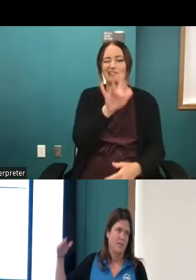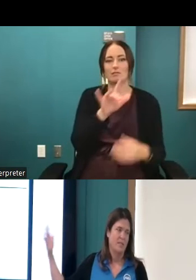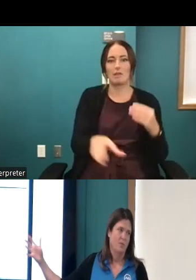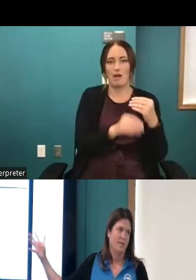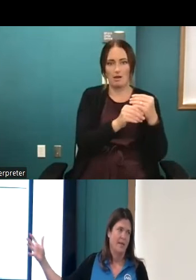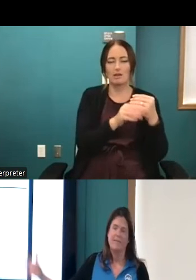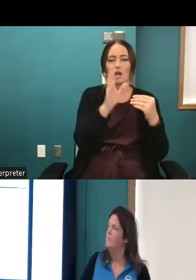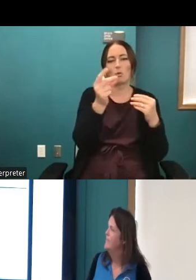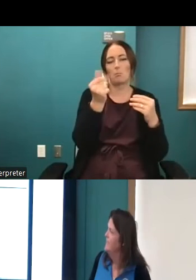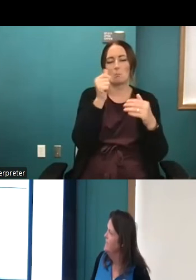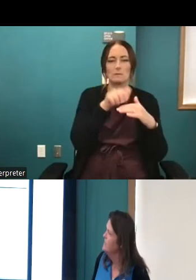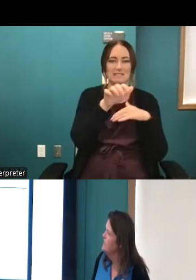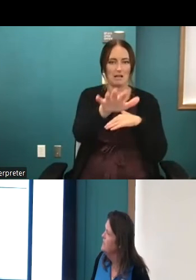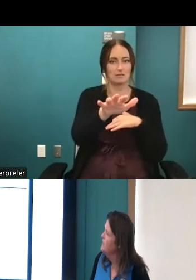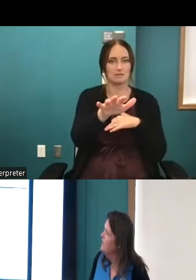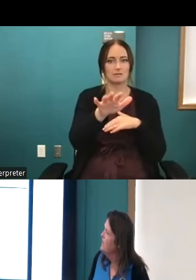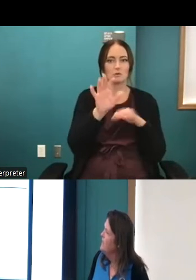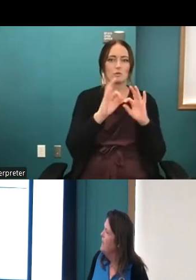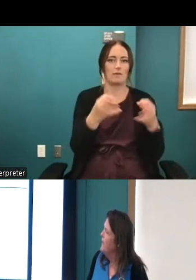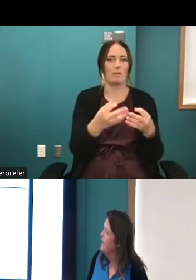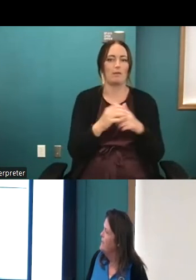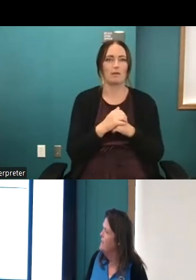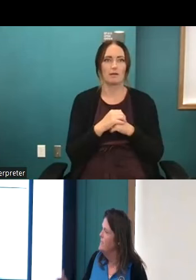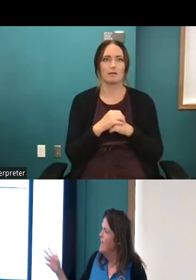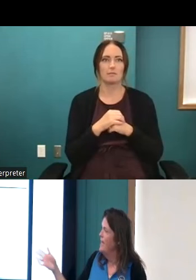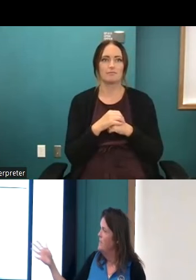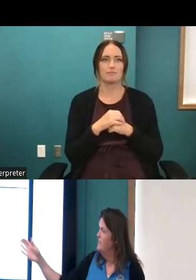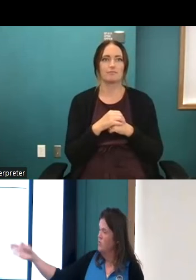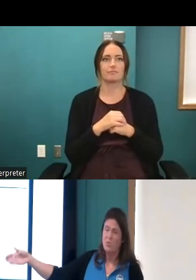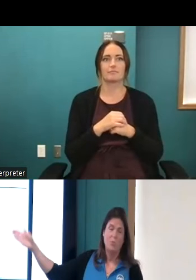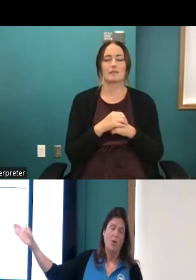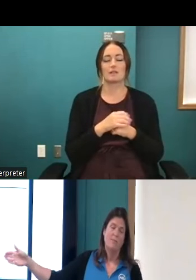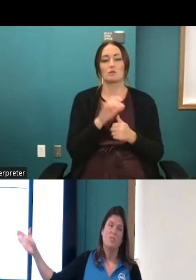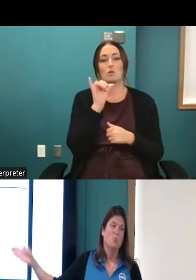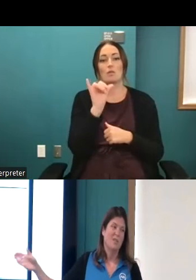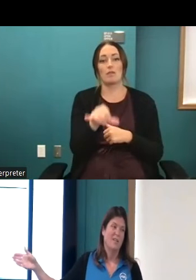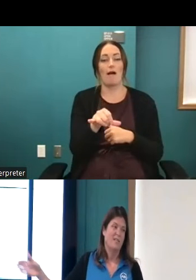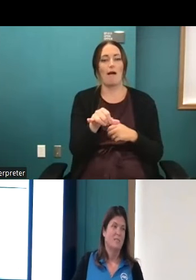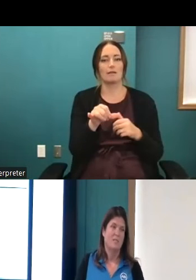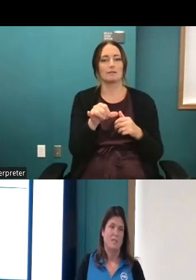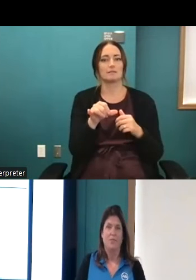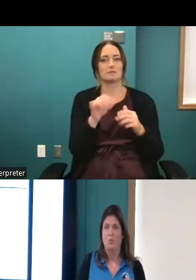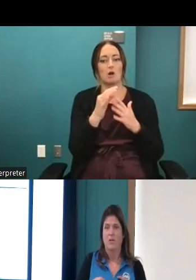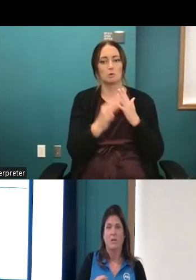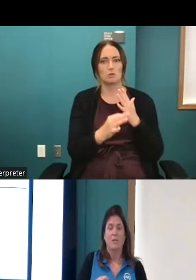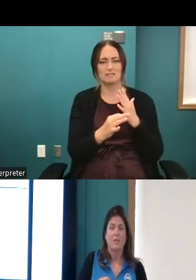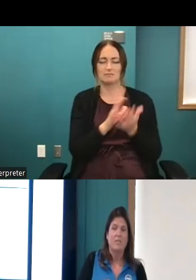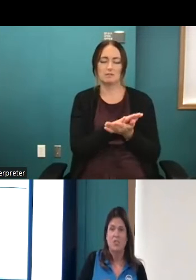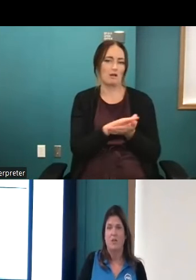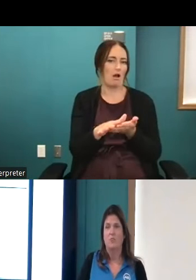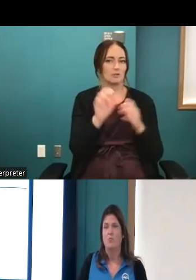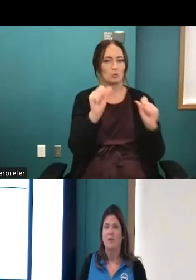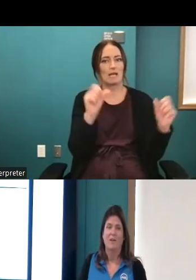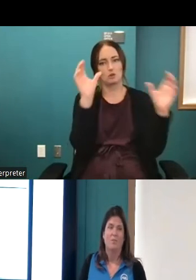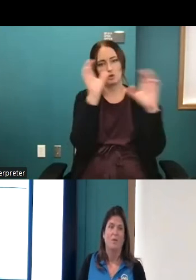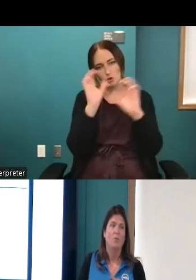family so they see what that activity is. And that searchable option is really nice because if you're working on